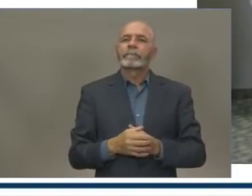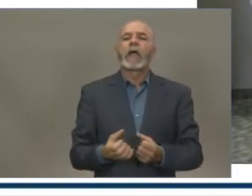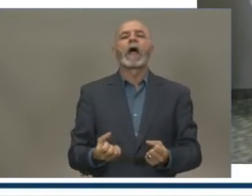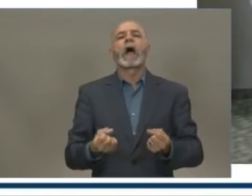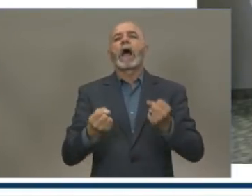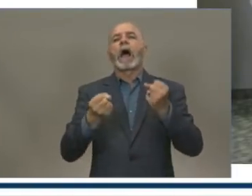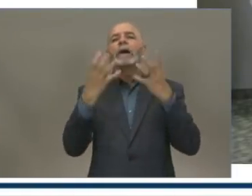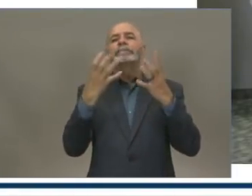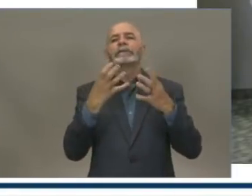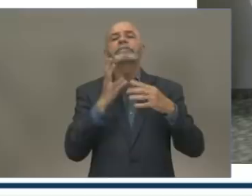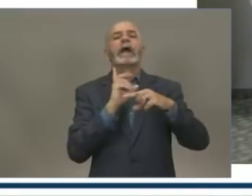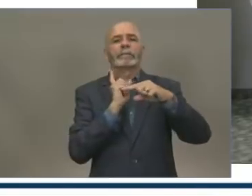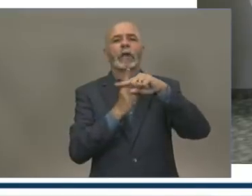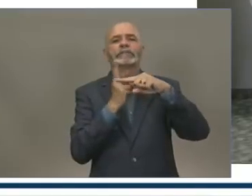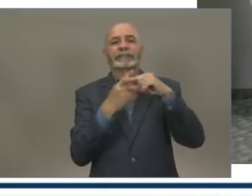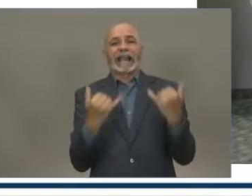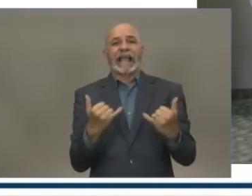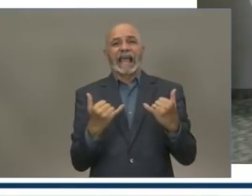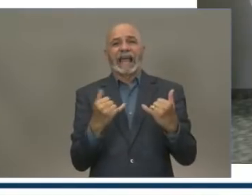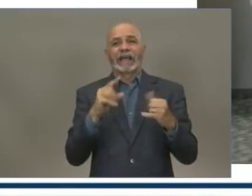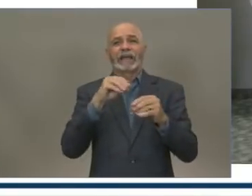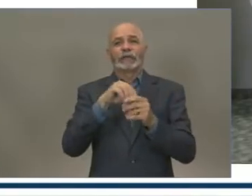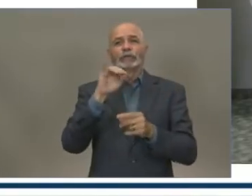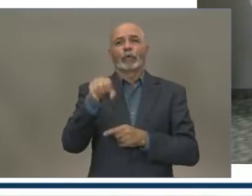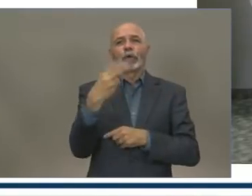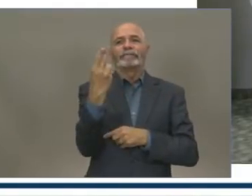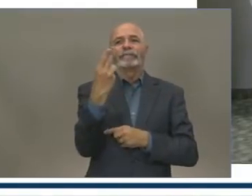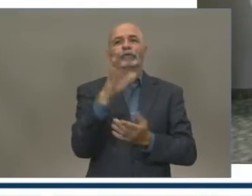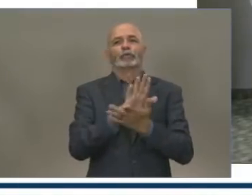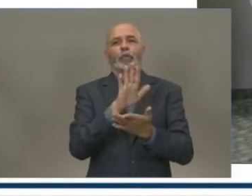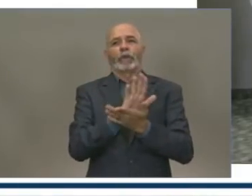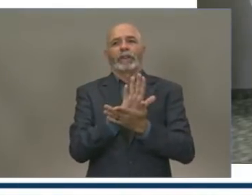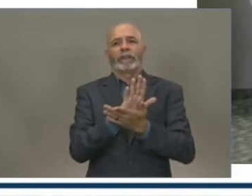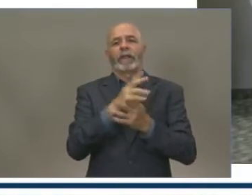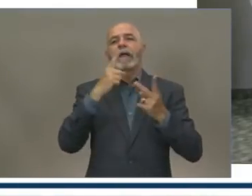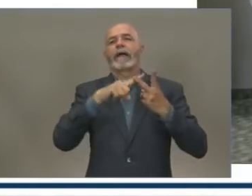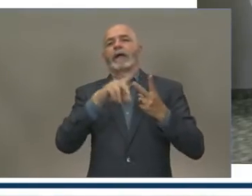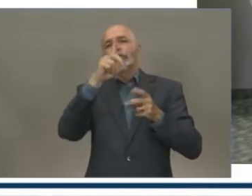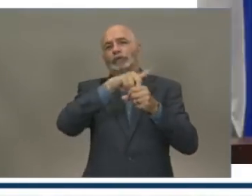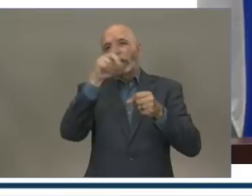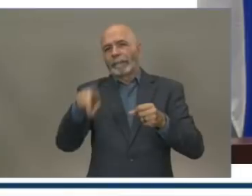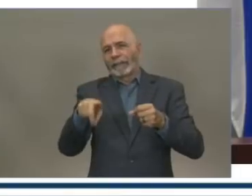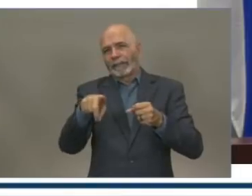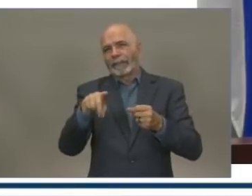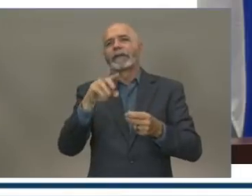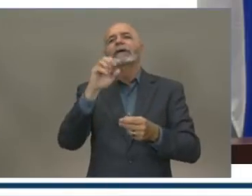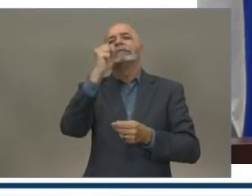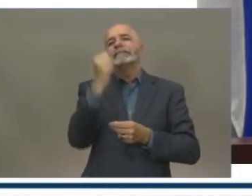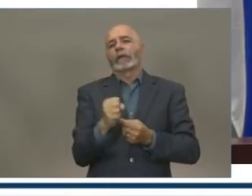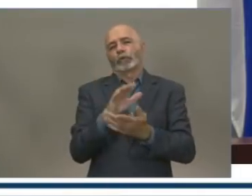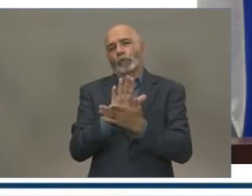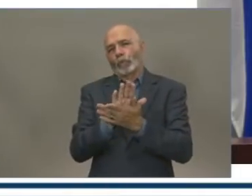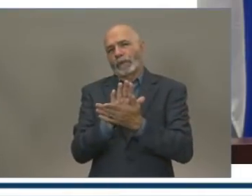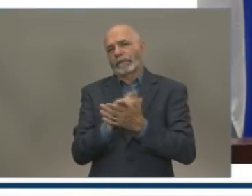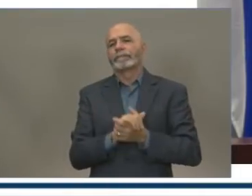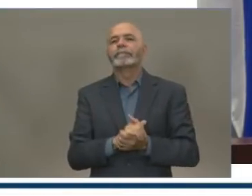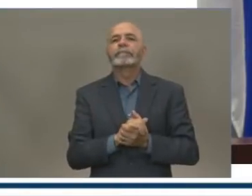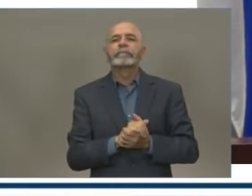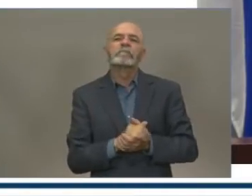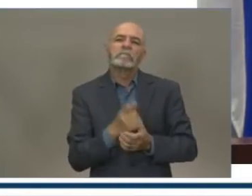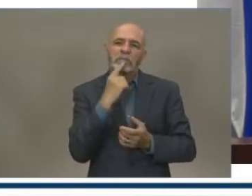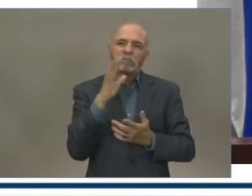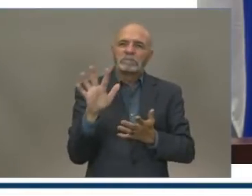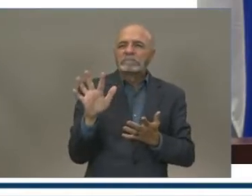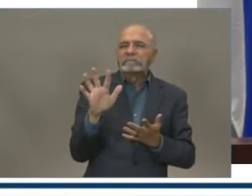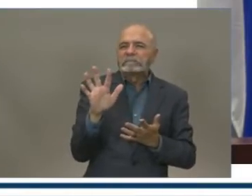Howe and Dartmouth South also be in the double digits? Yeah, they're in about, from 10 to I'm just going off the top of my